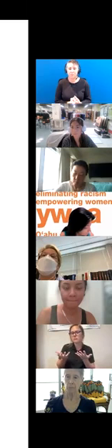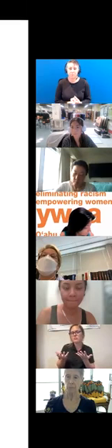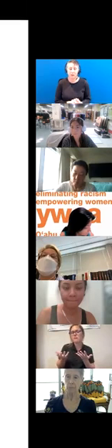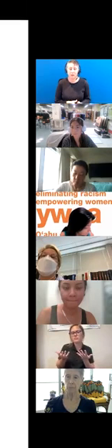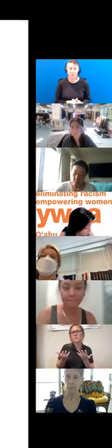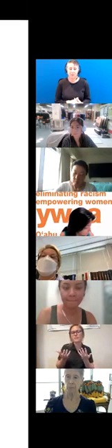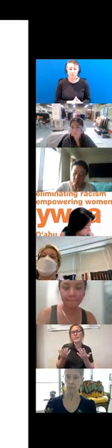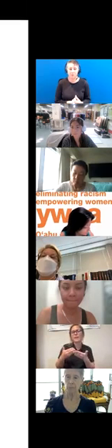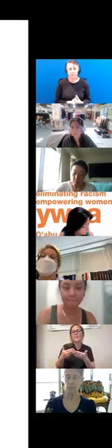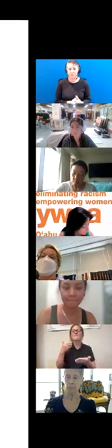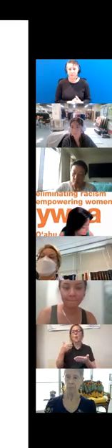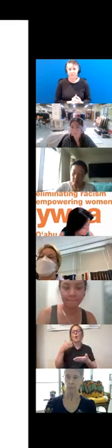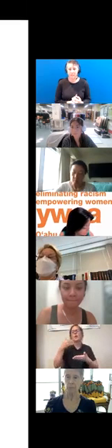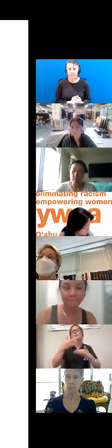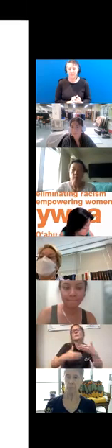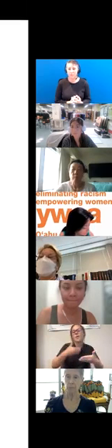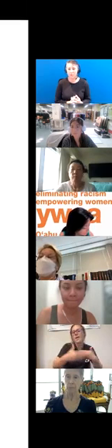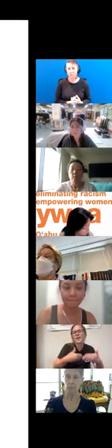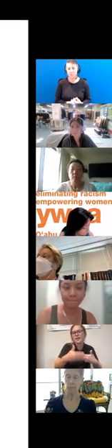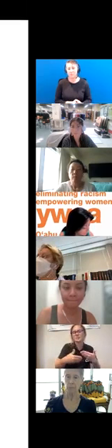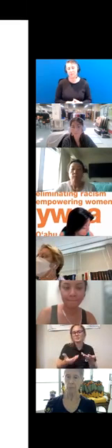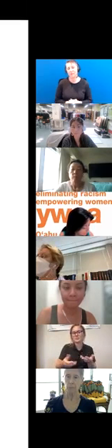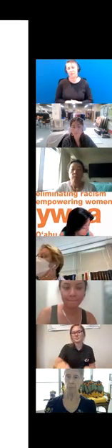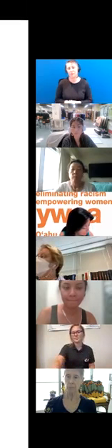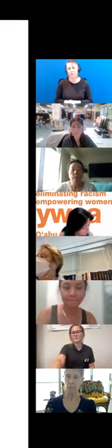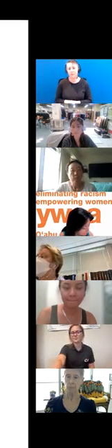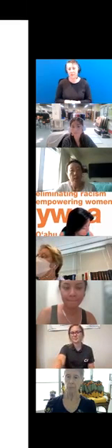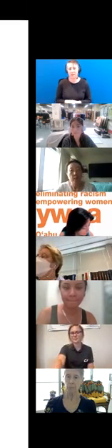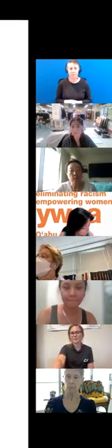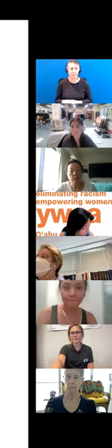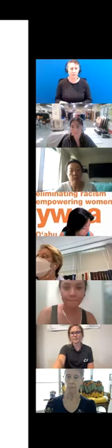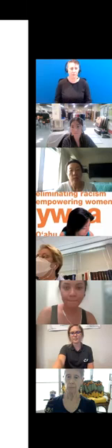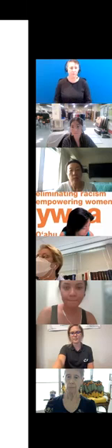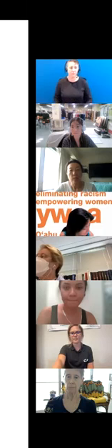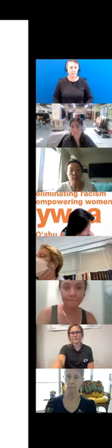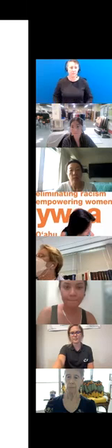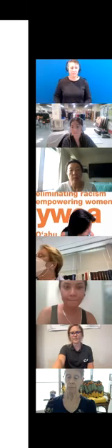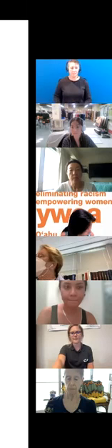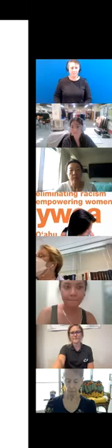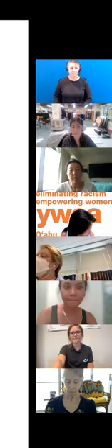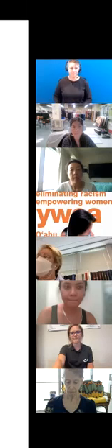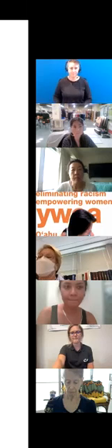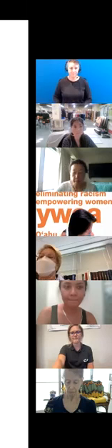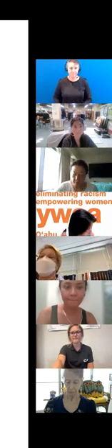might have their own way of communicating. So it's important to see if you can figure that out before you assist